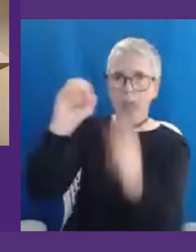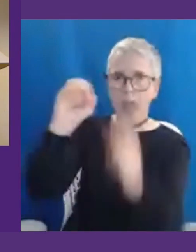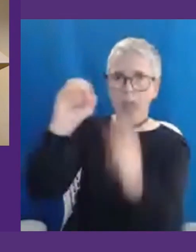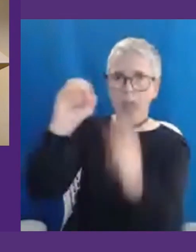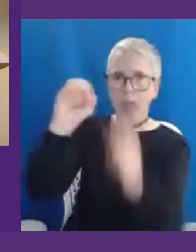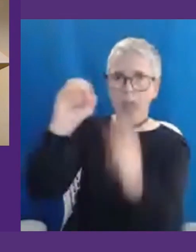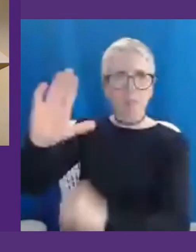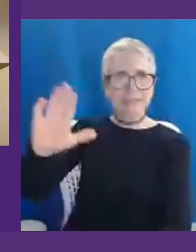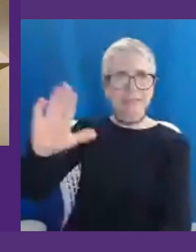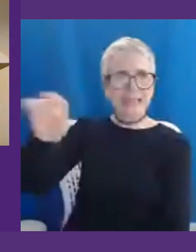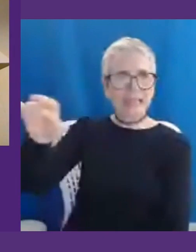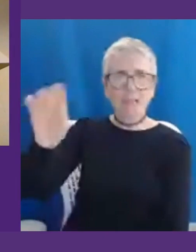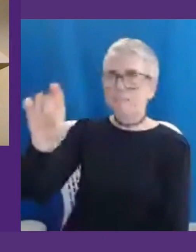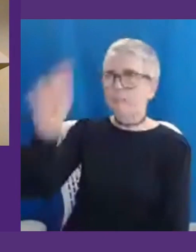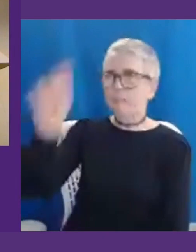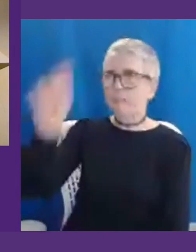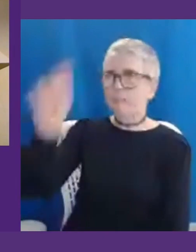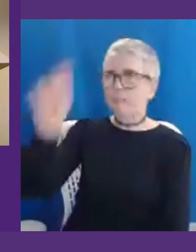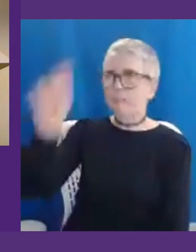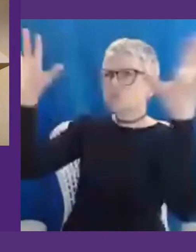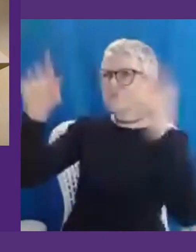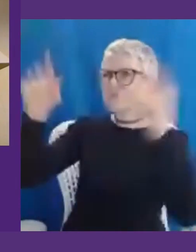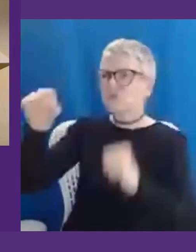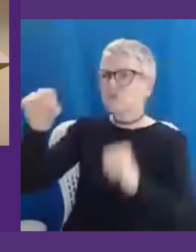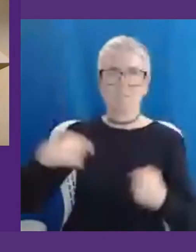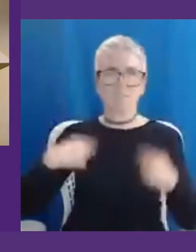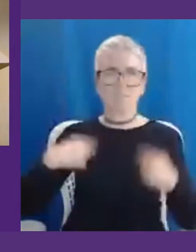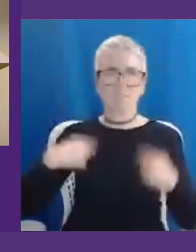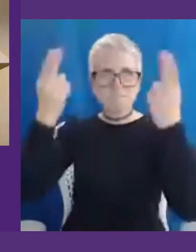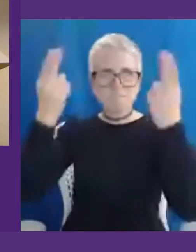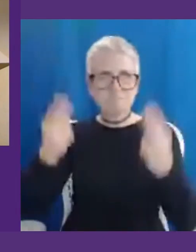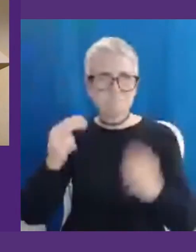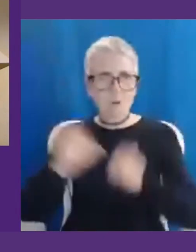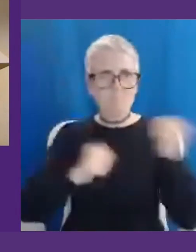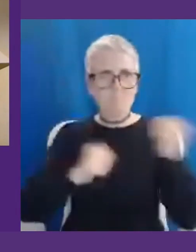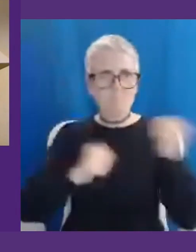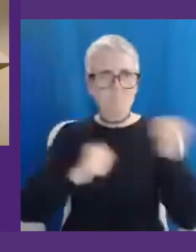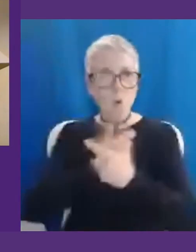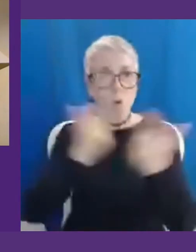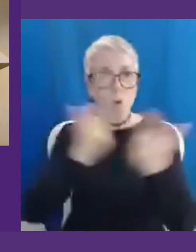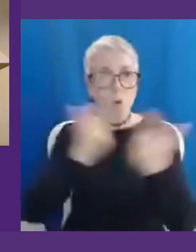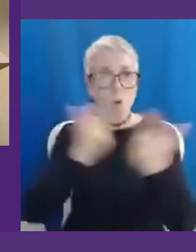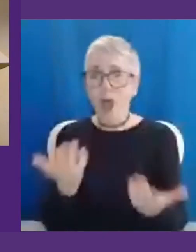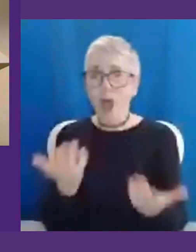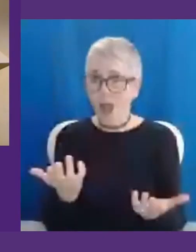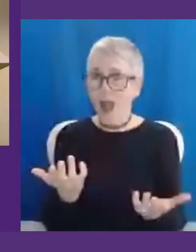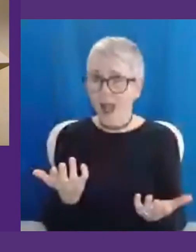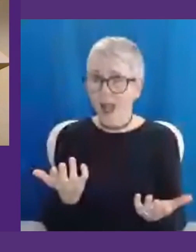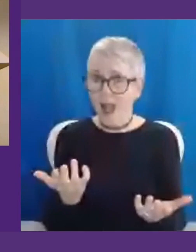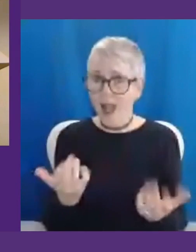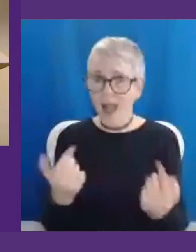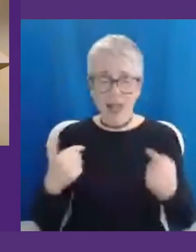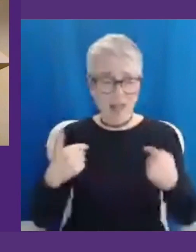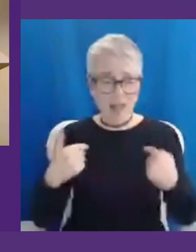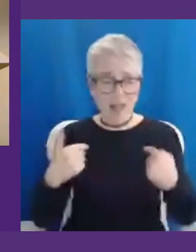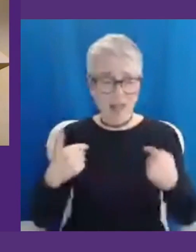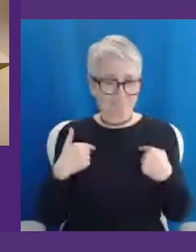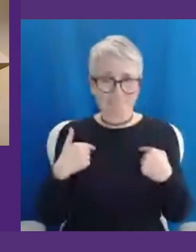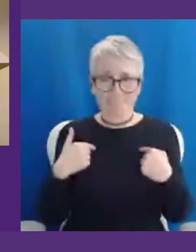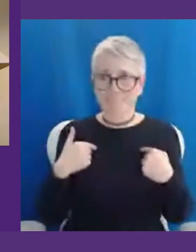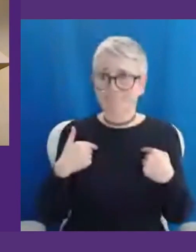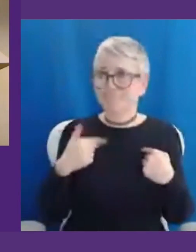strong sense of humor. I became the child that said really cheeky things that made people